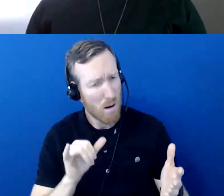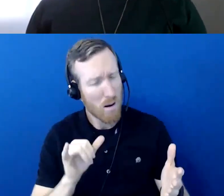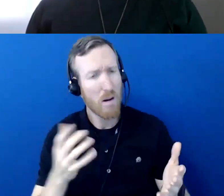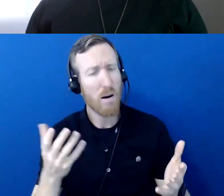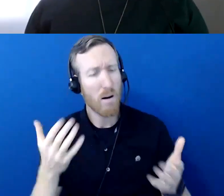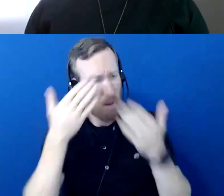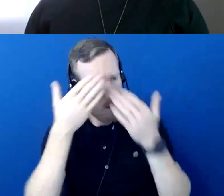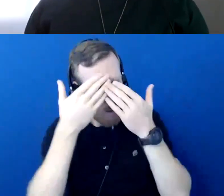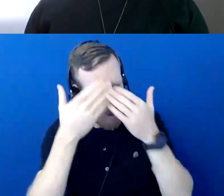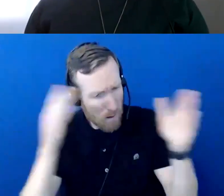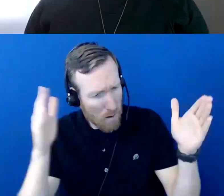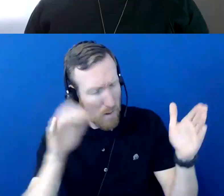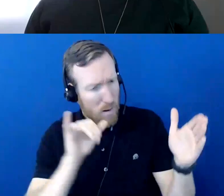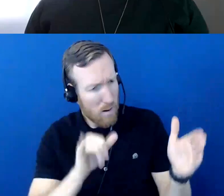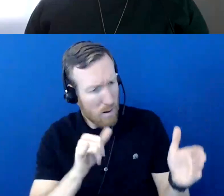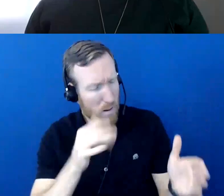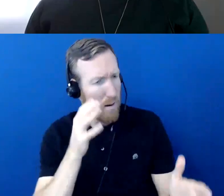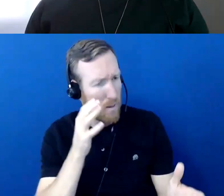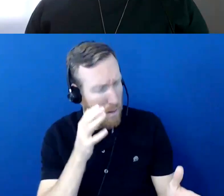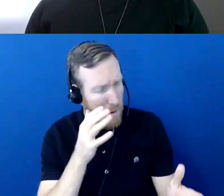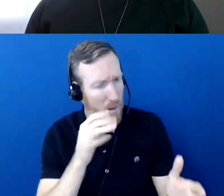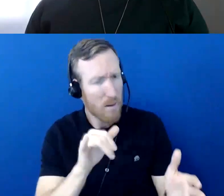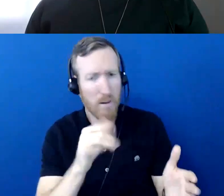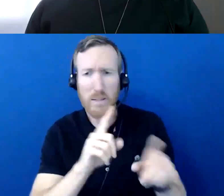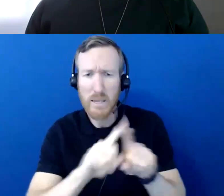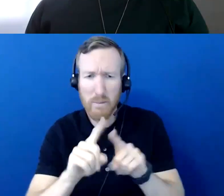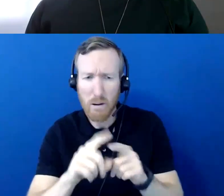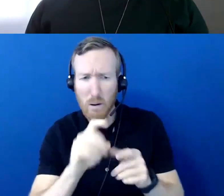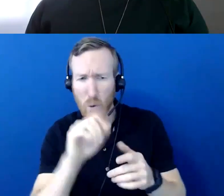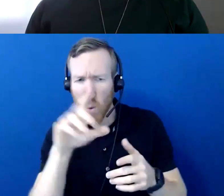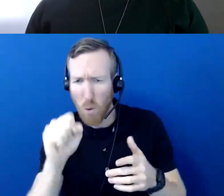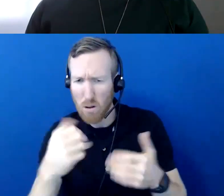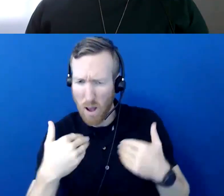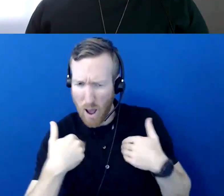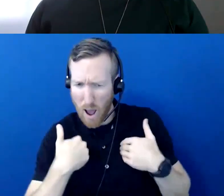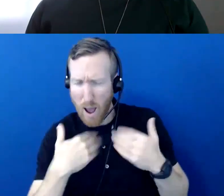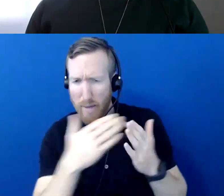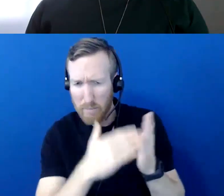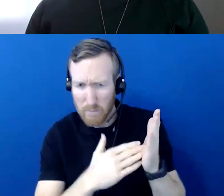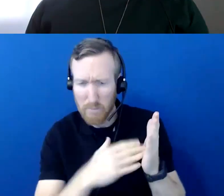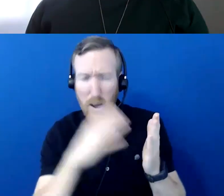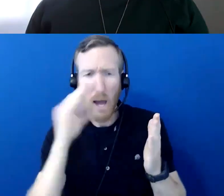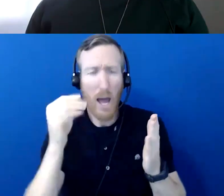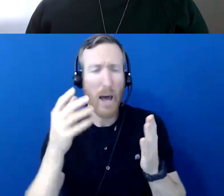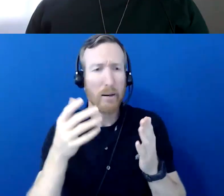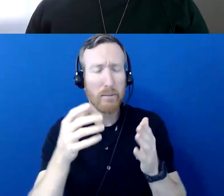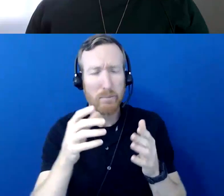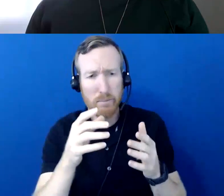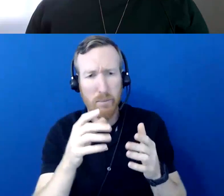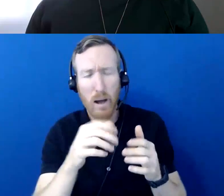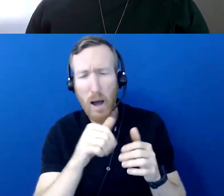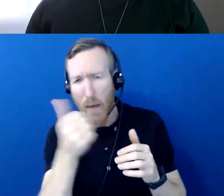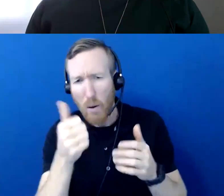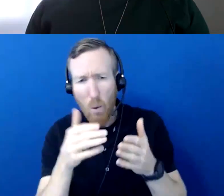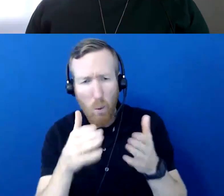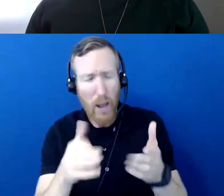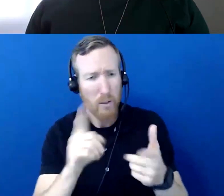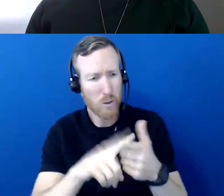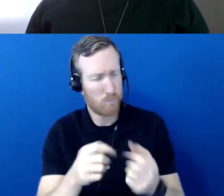openness to consider the tools and the measures and to implement them